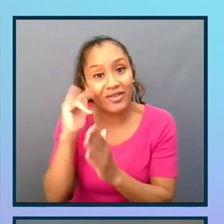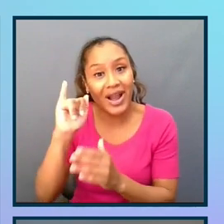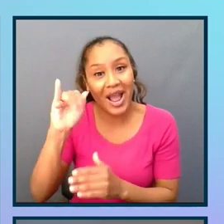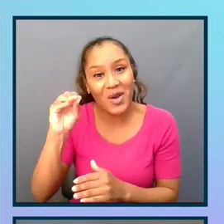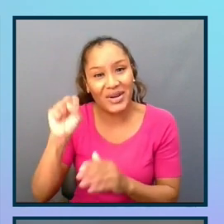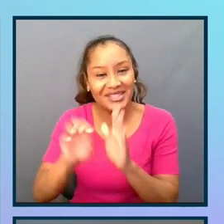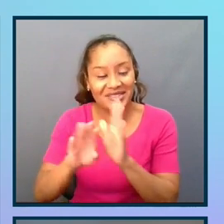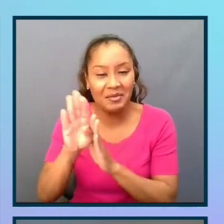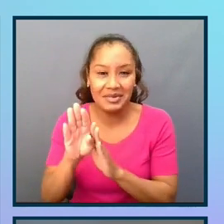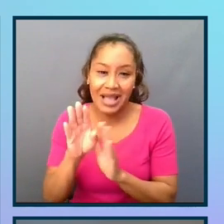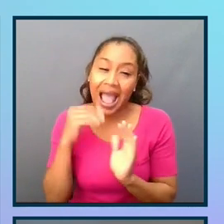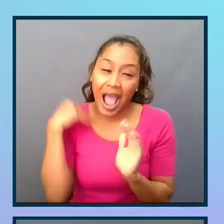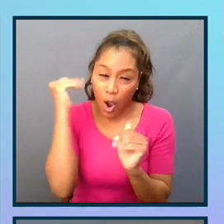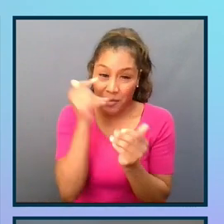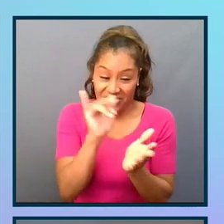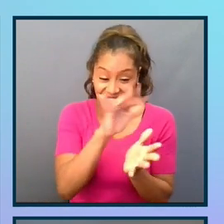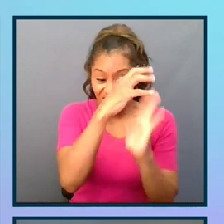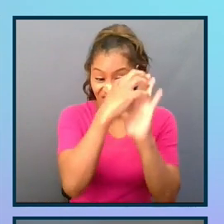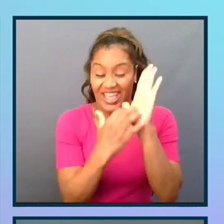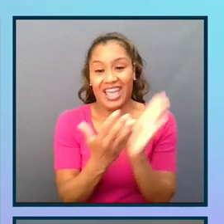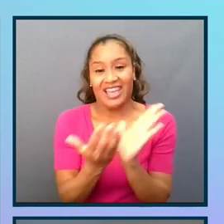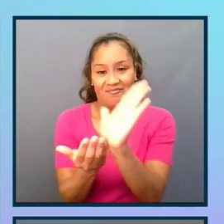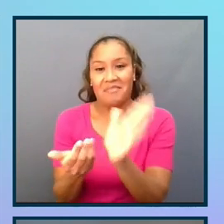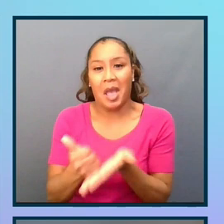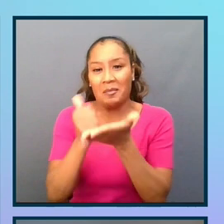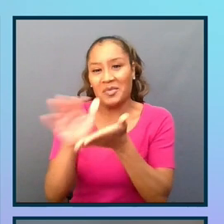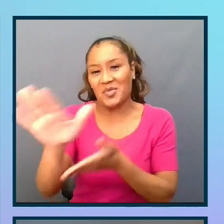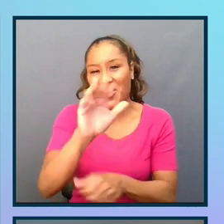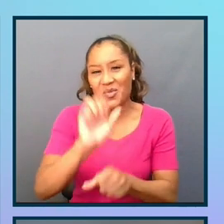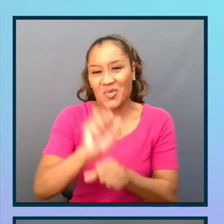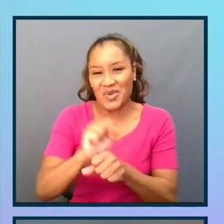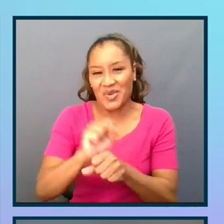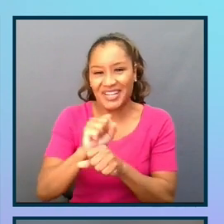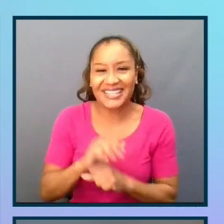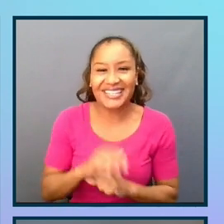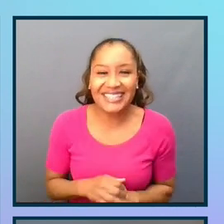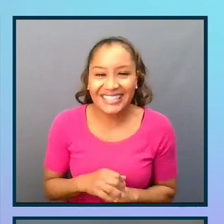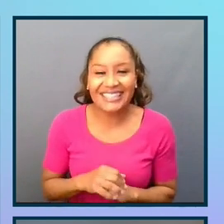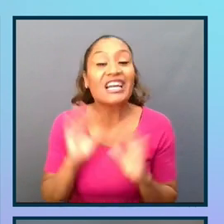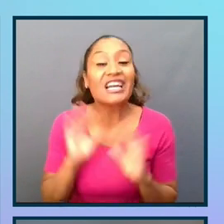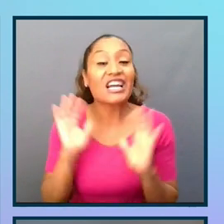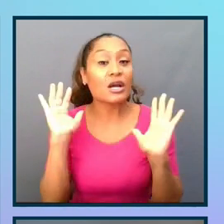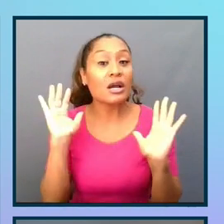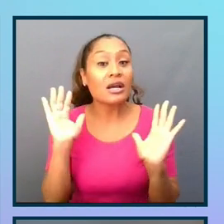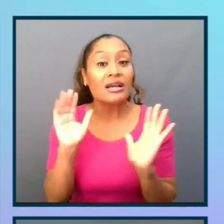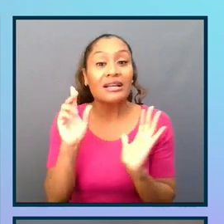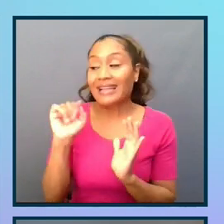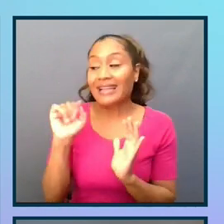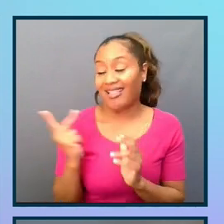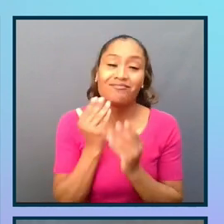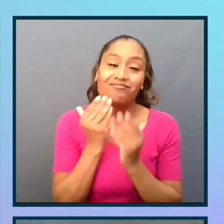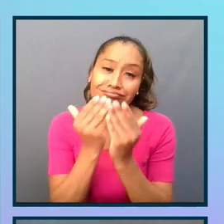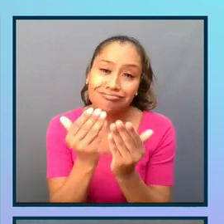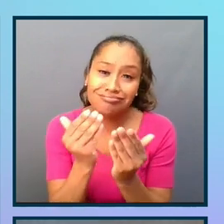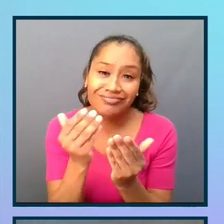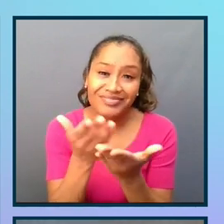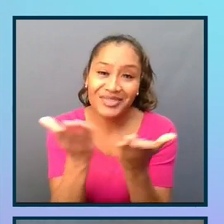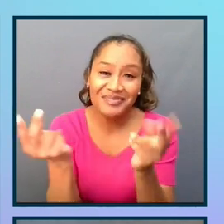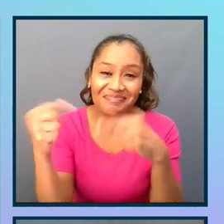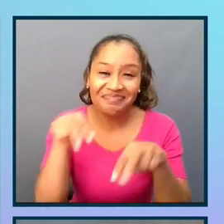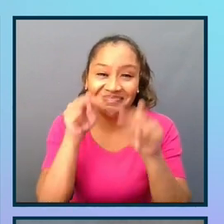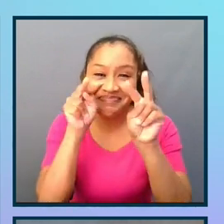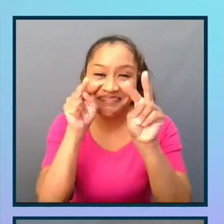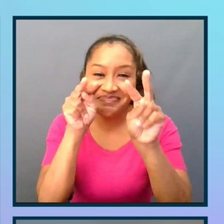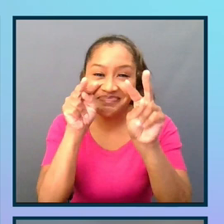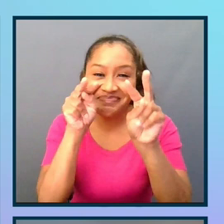find some of these useful in your own work. And with that, Daniel and I want to thank you again for your time today, and we'd love to answer